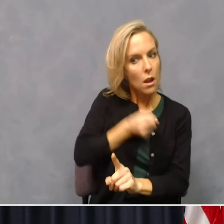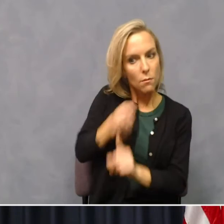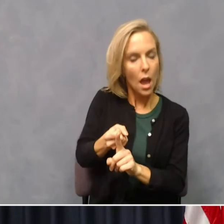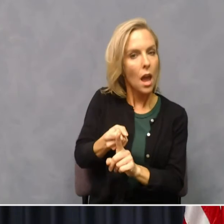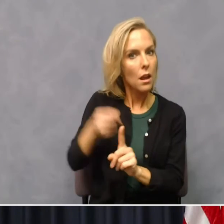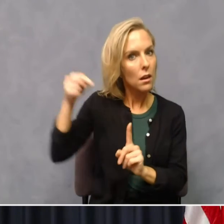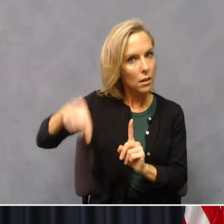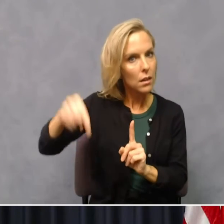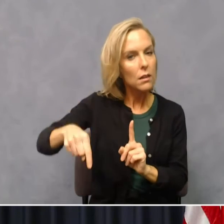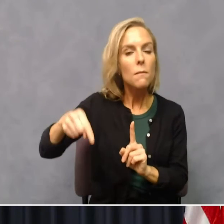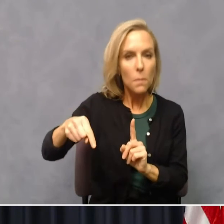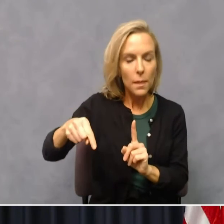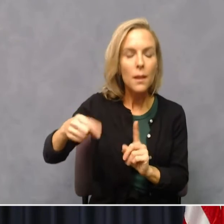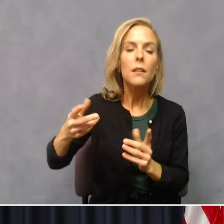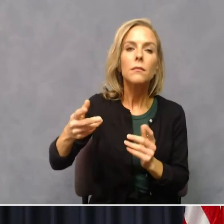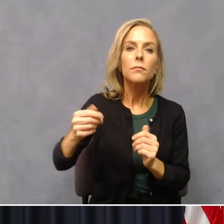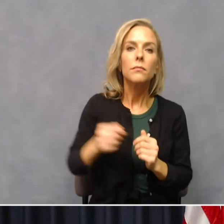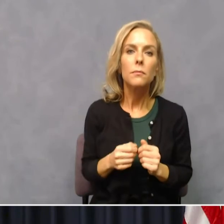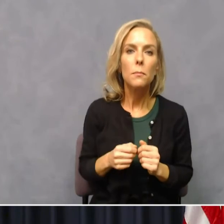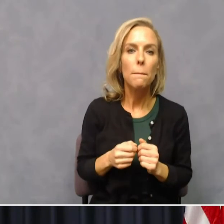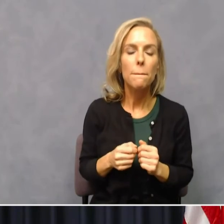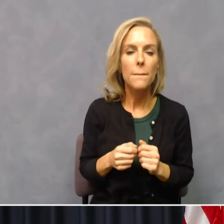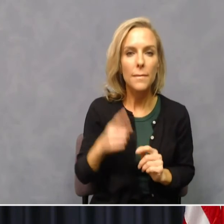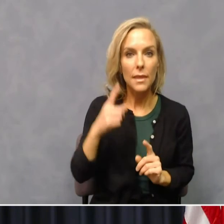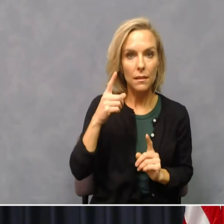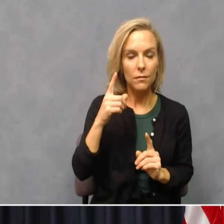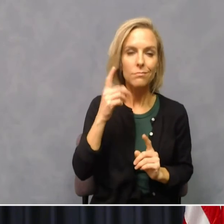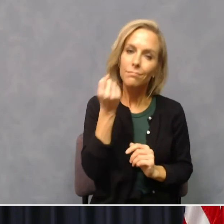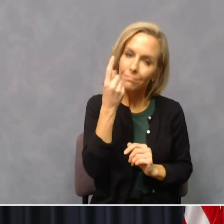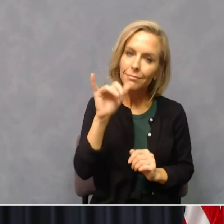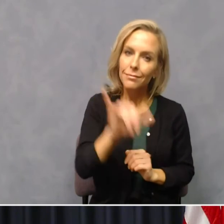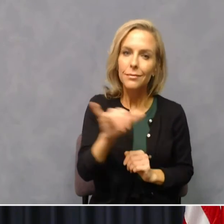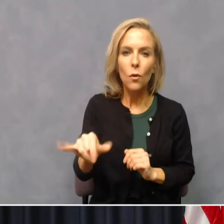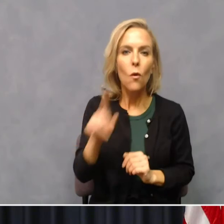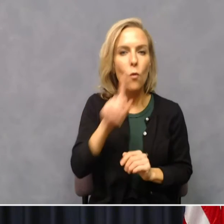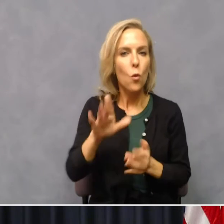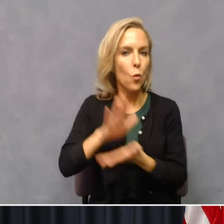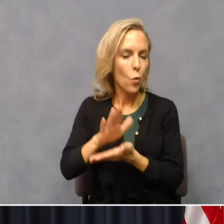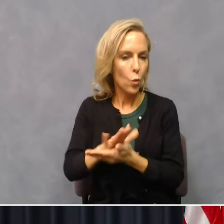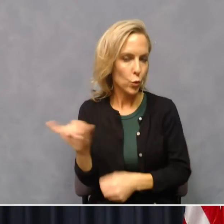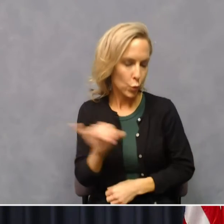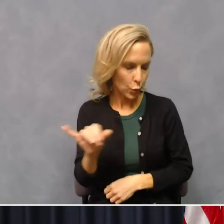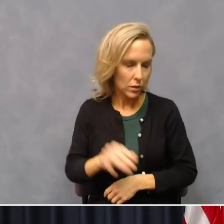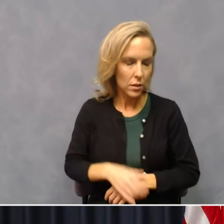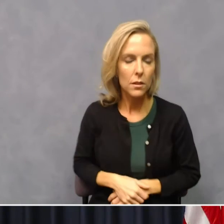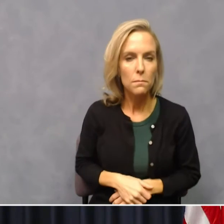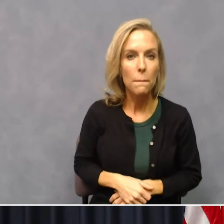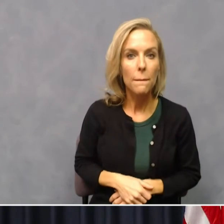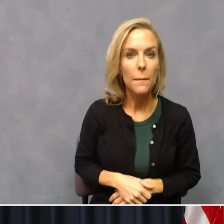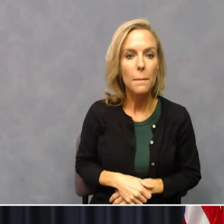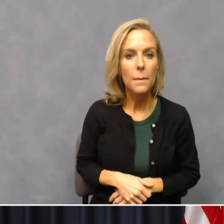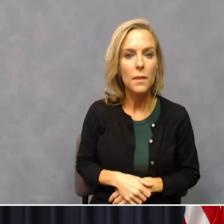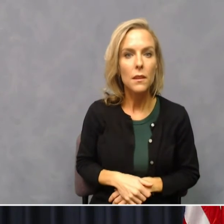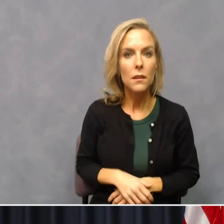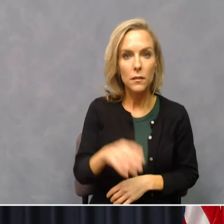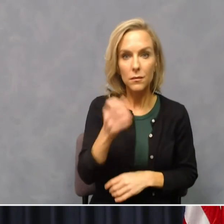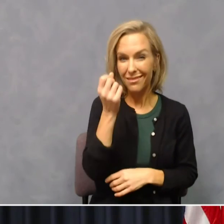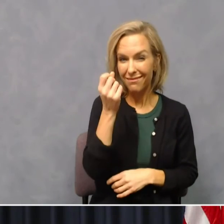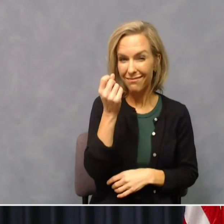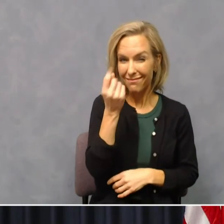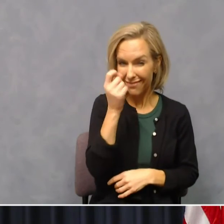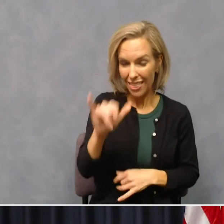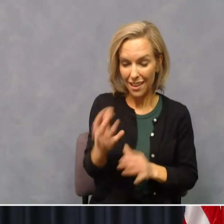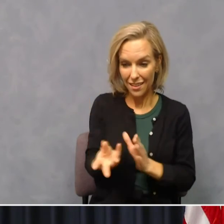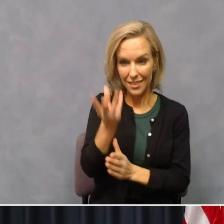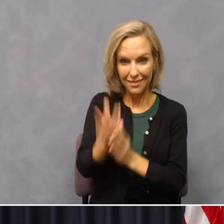make with regards to schools. Now, remember that deaths trail cases. And so we are